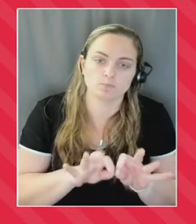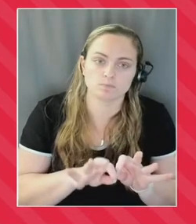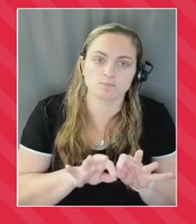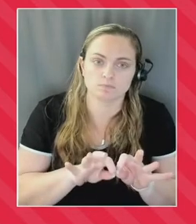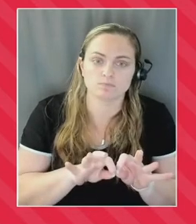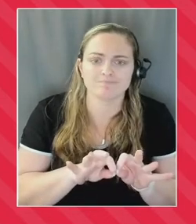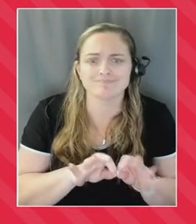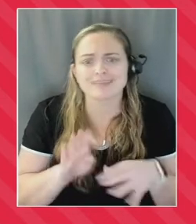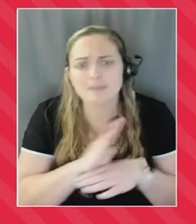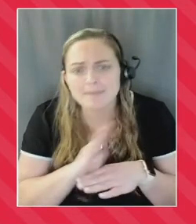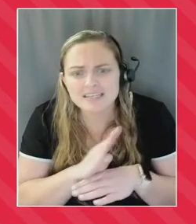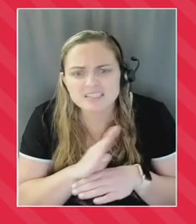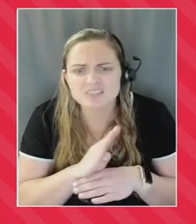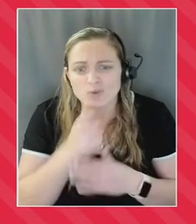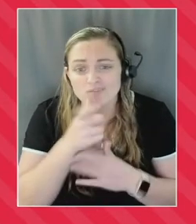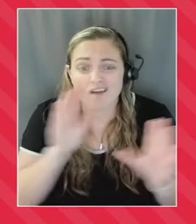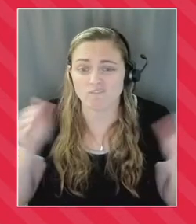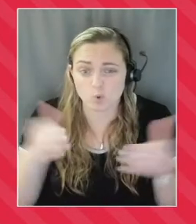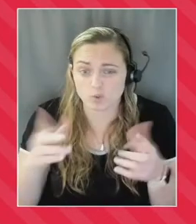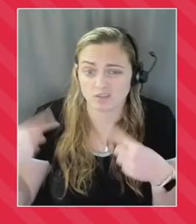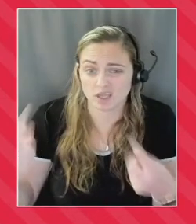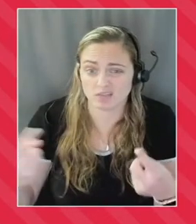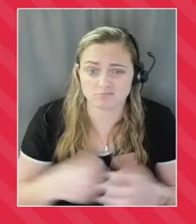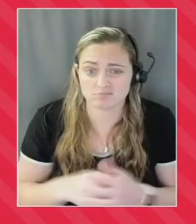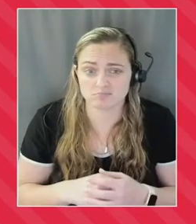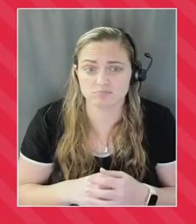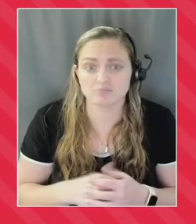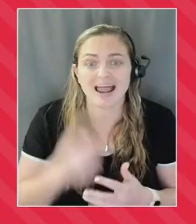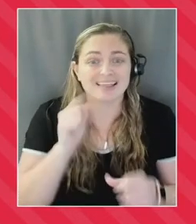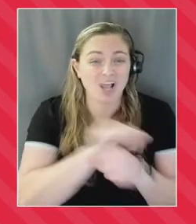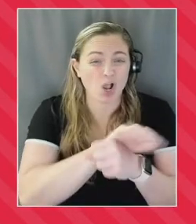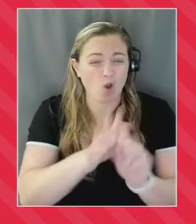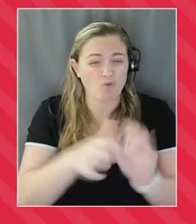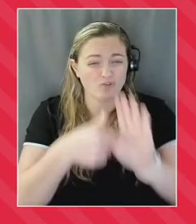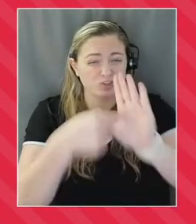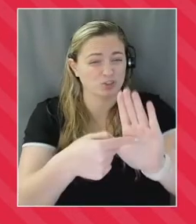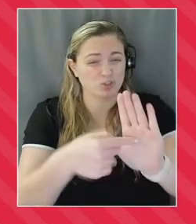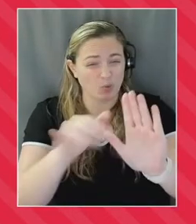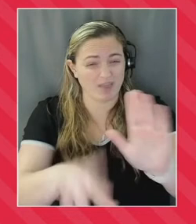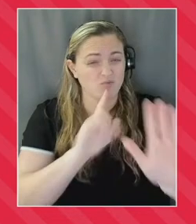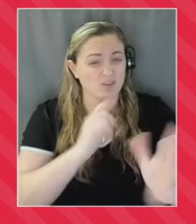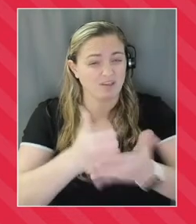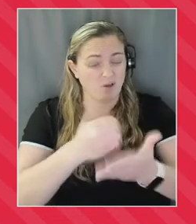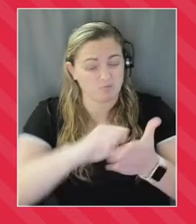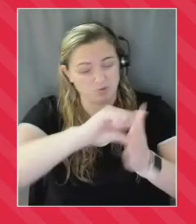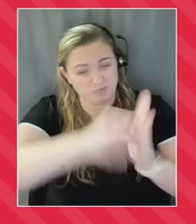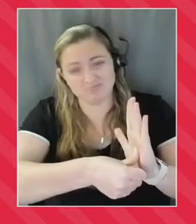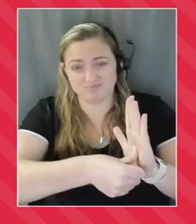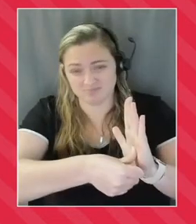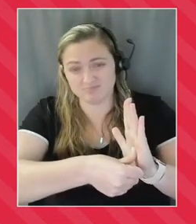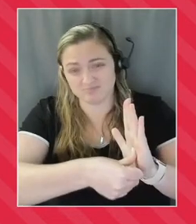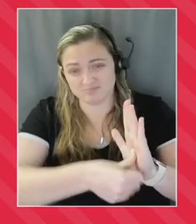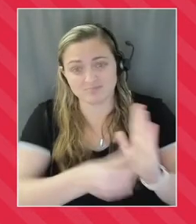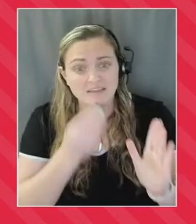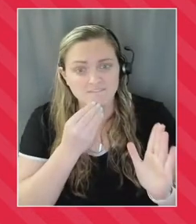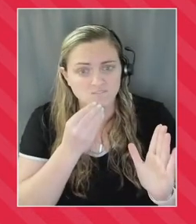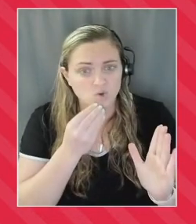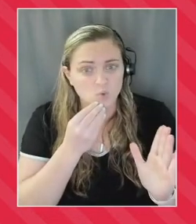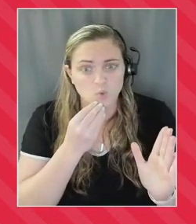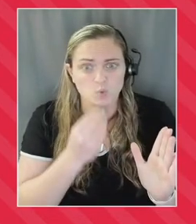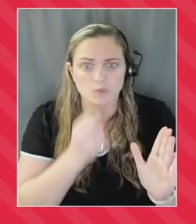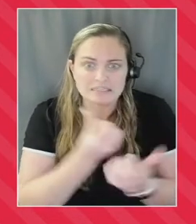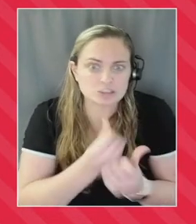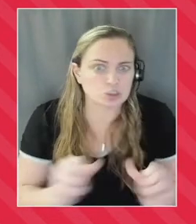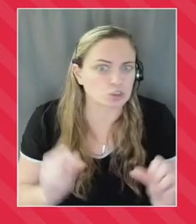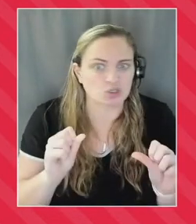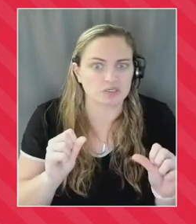business, we're really having that focus. And I think COVID has shown us that the food insecurity is something that's close